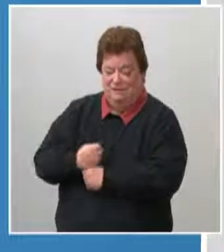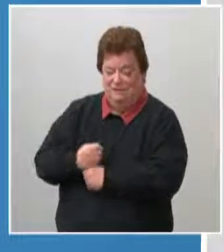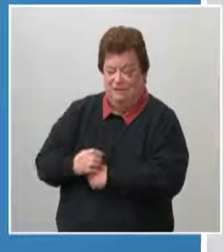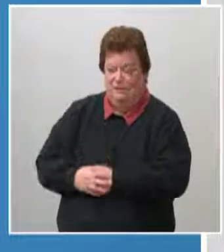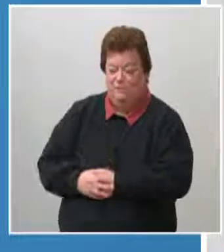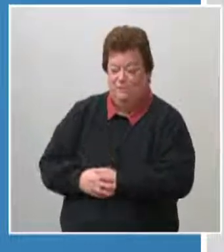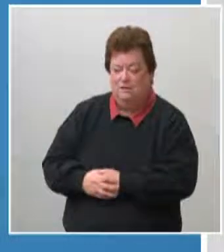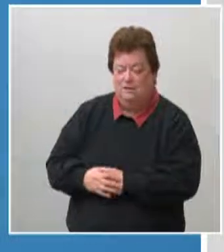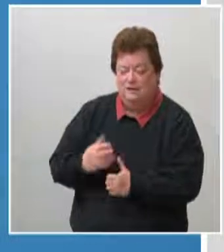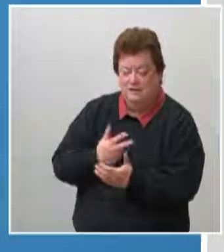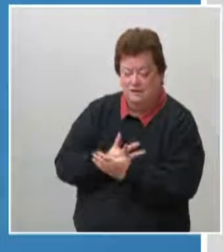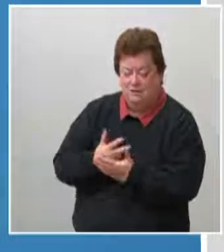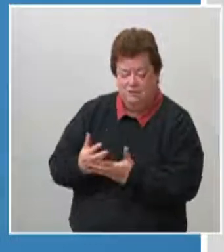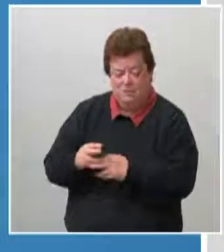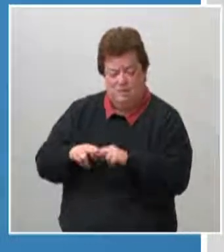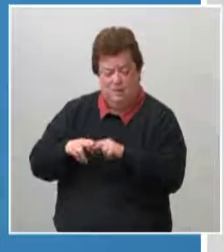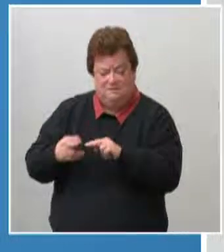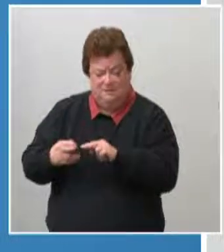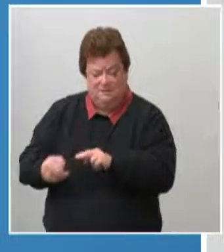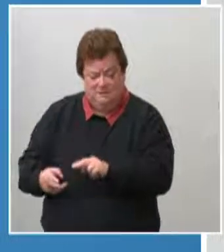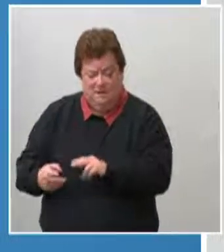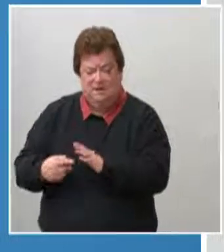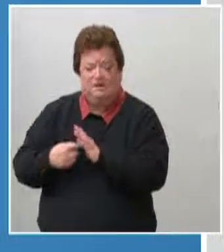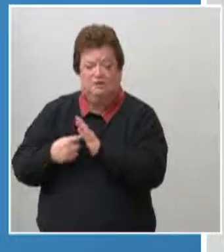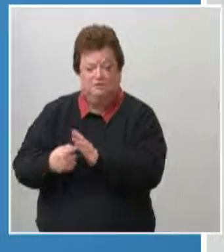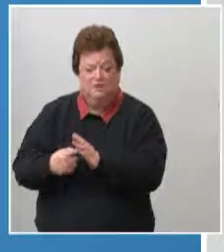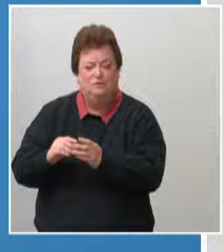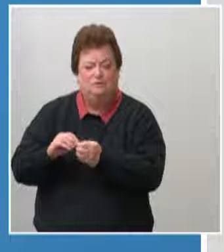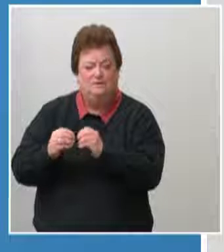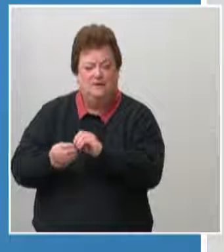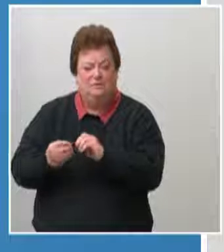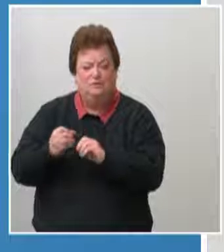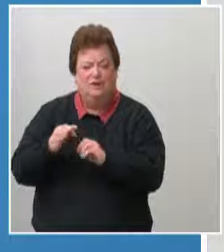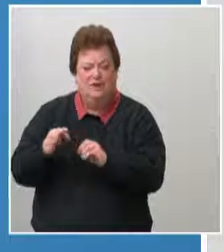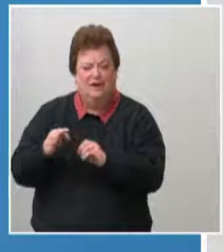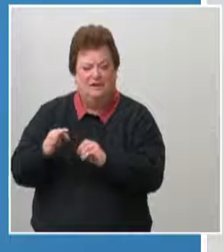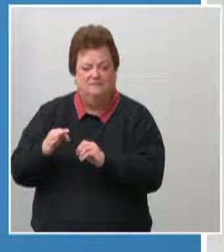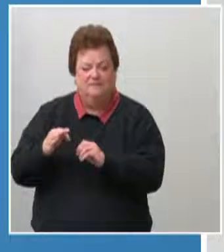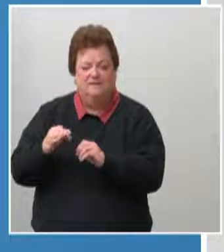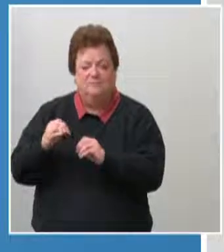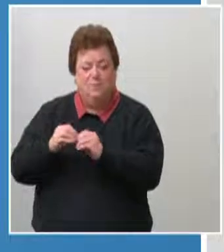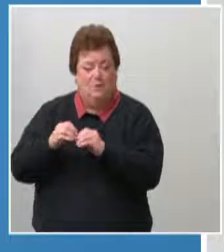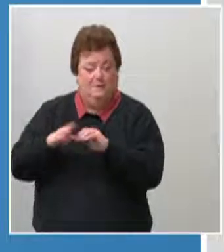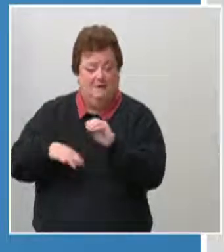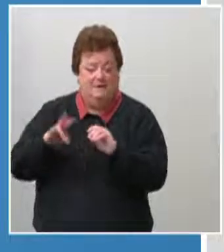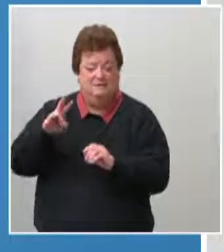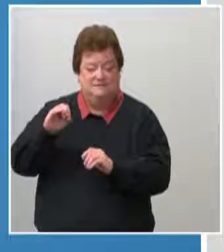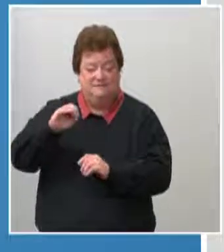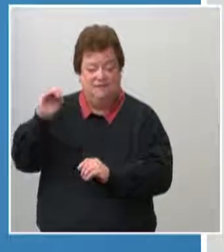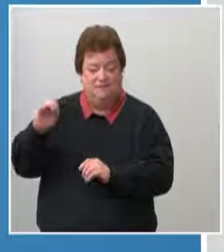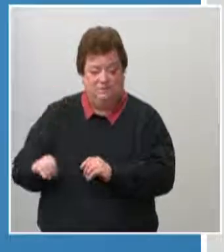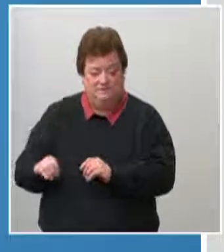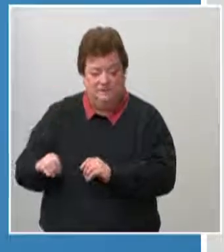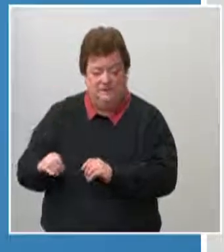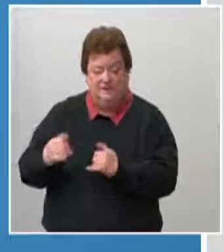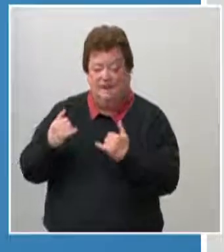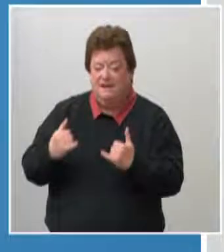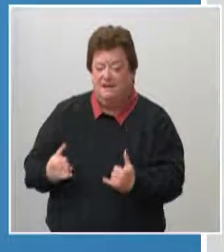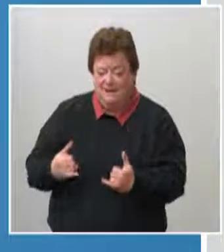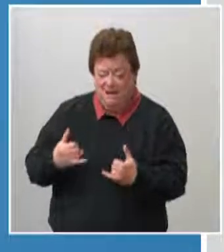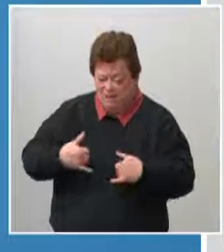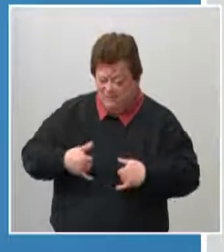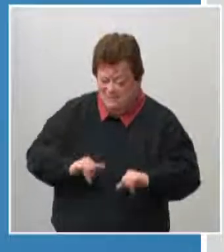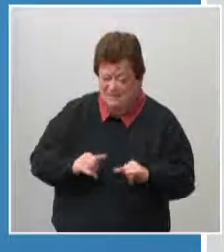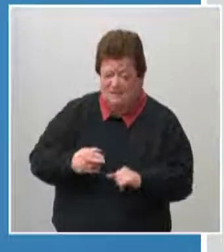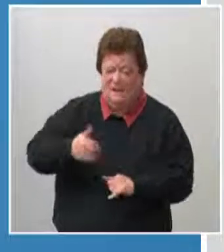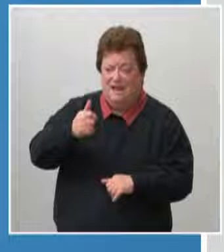This 3-week decline represents a drop in the cases of more than 70%. Our case rate is still higher than it was